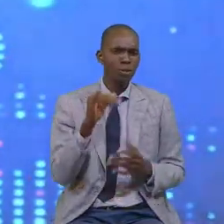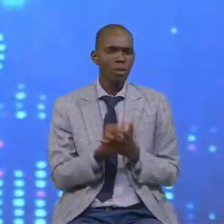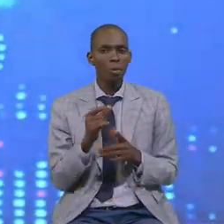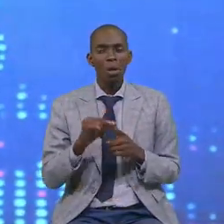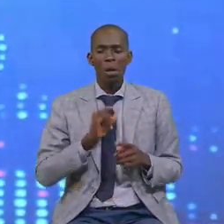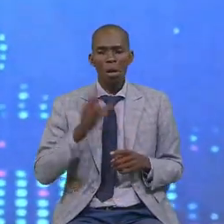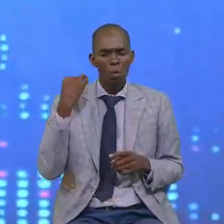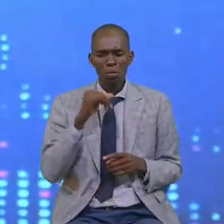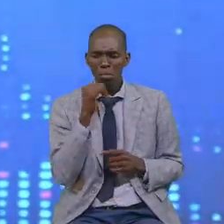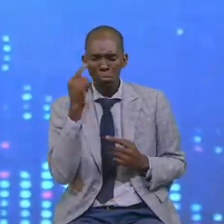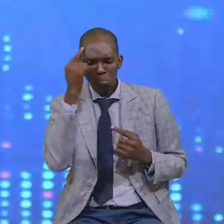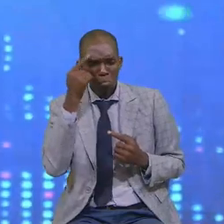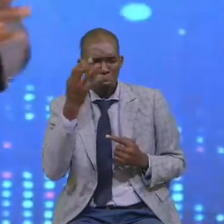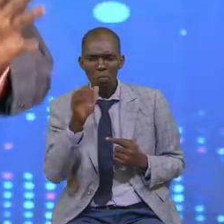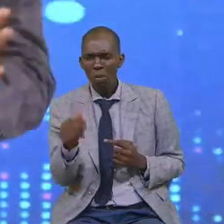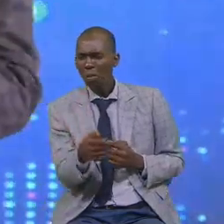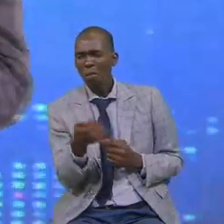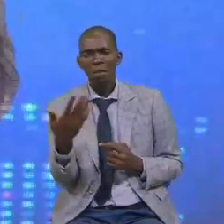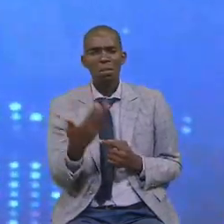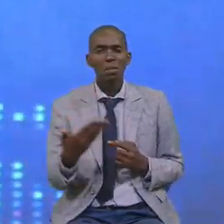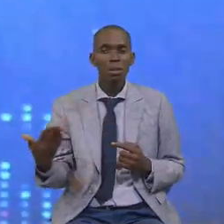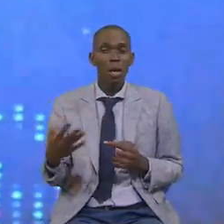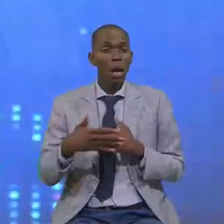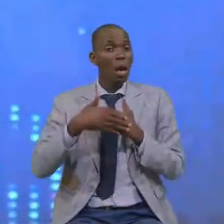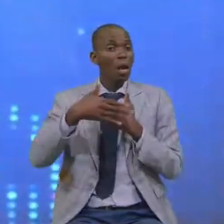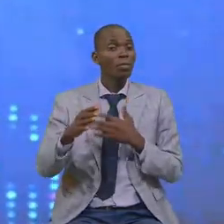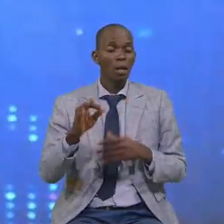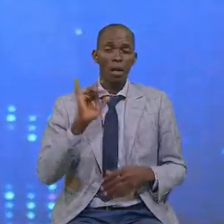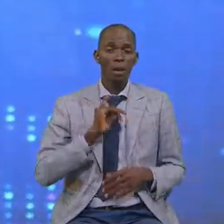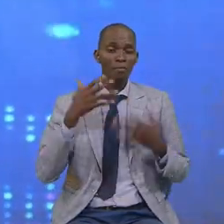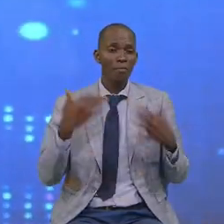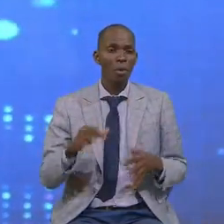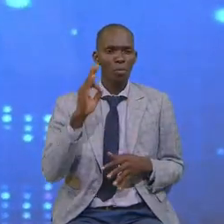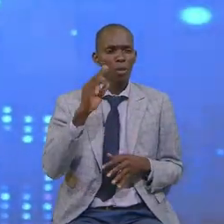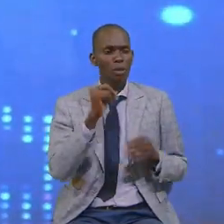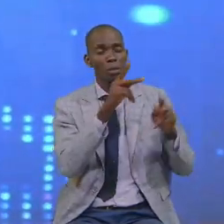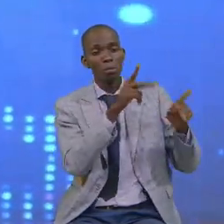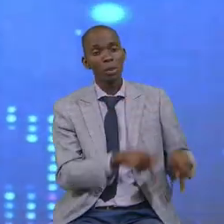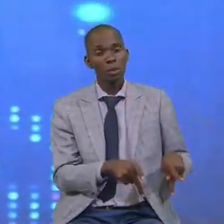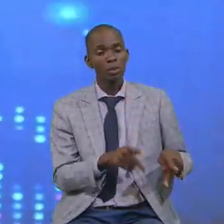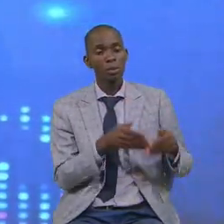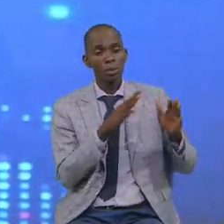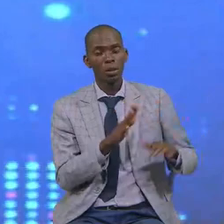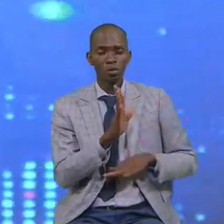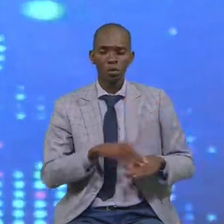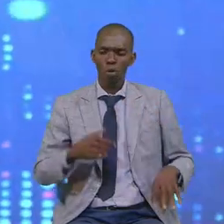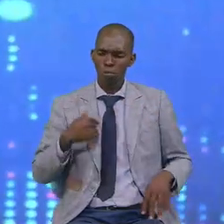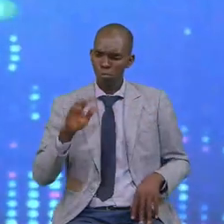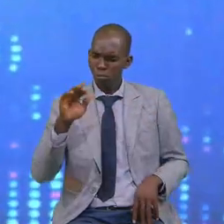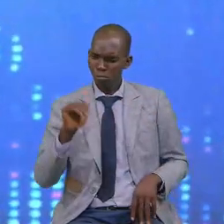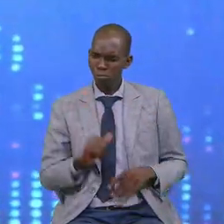of anything. And then after that message, he called me aside. He said,